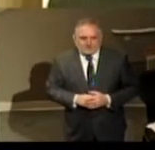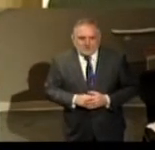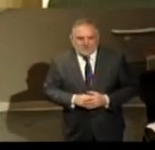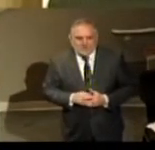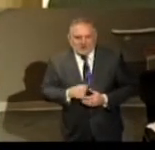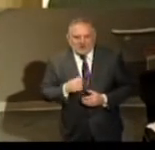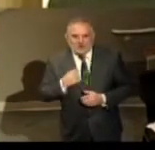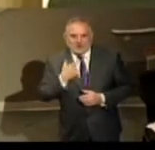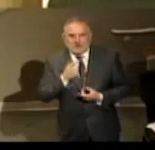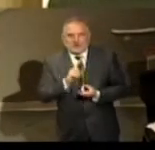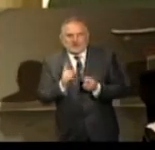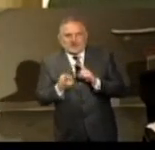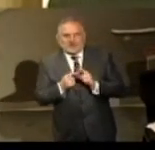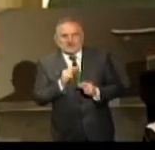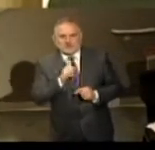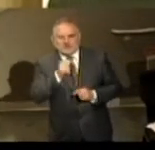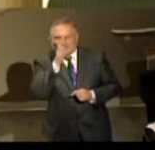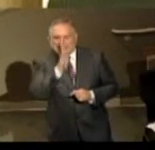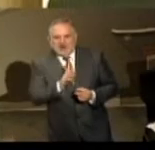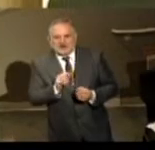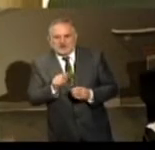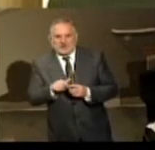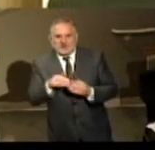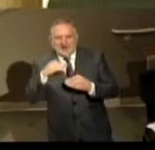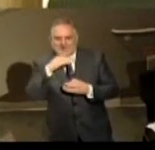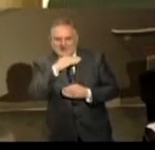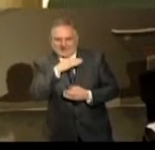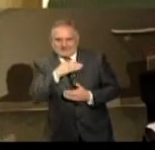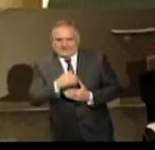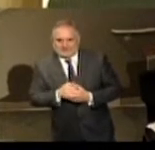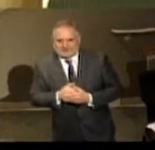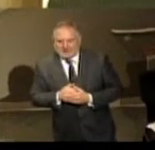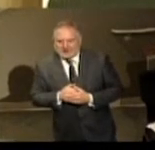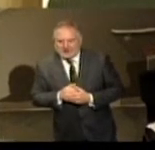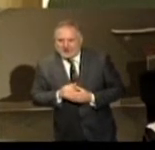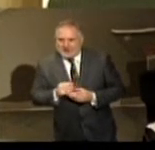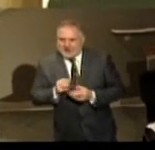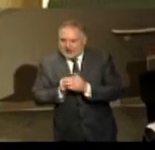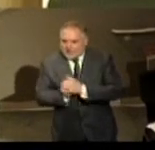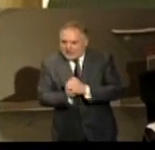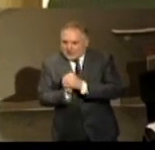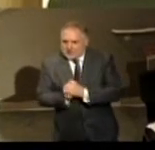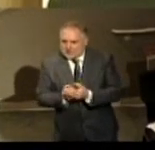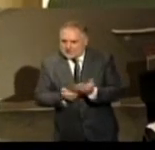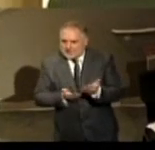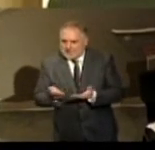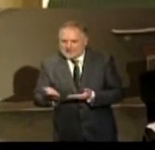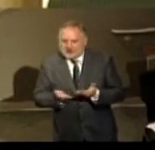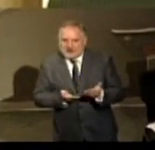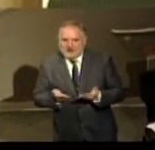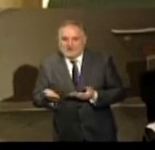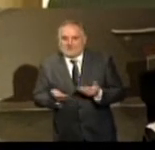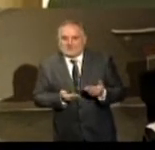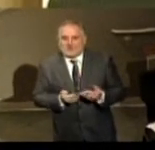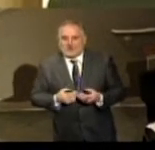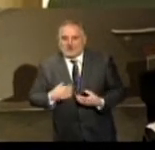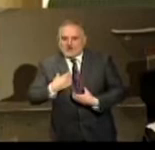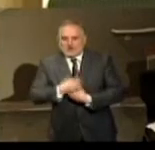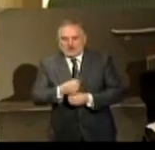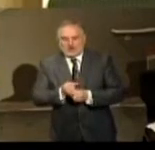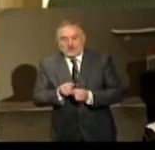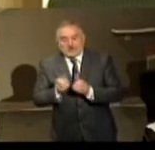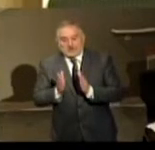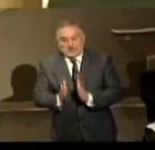Who changed the truth of God into a lie and worshiped and served the